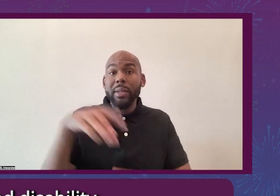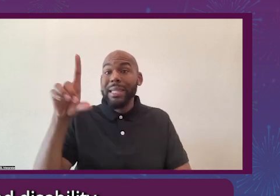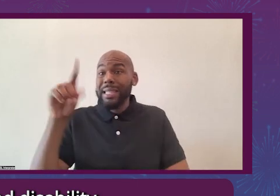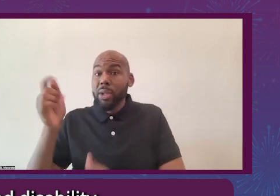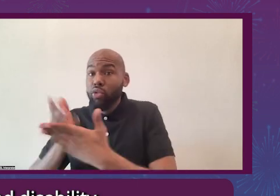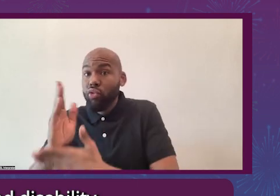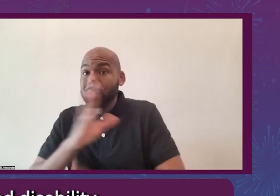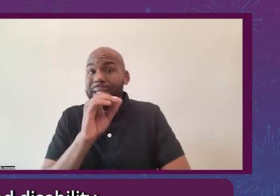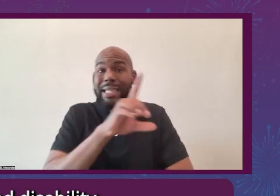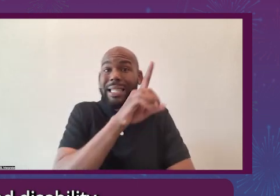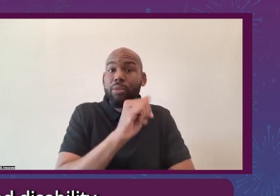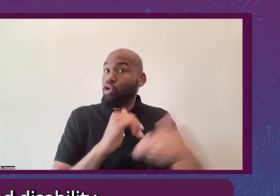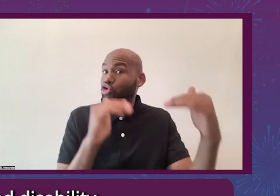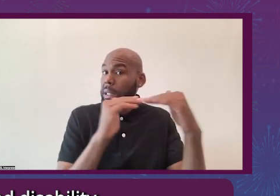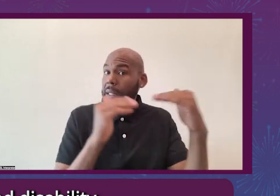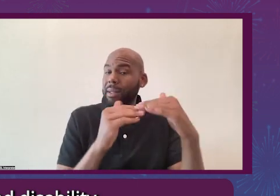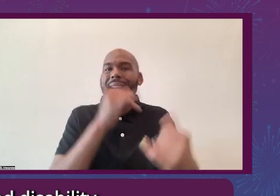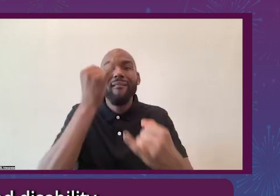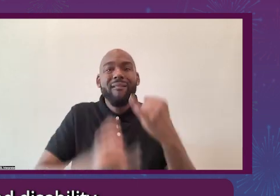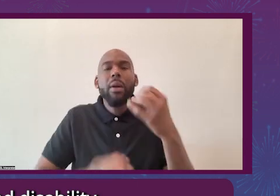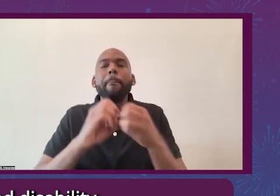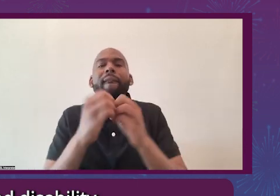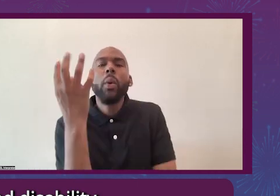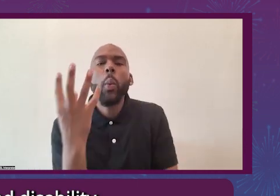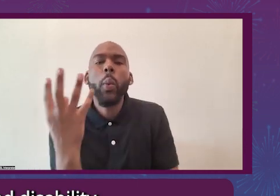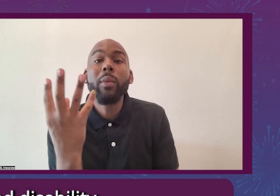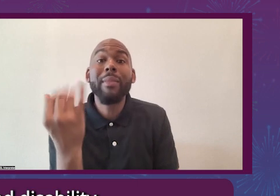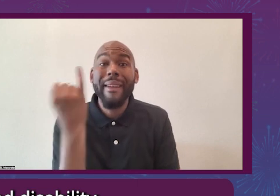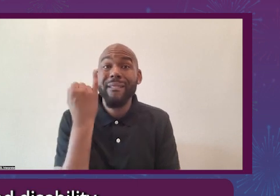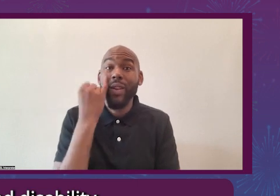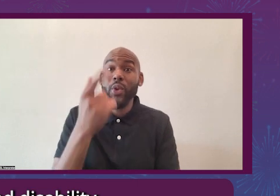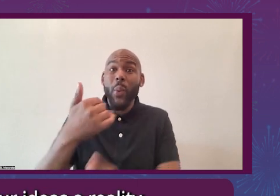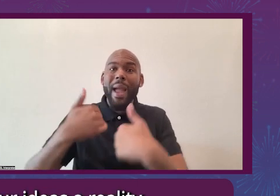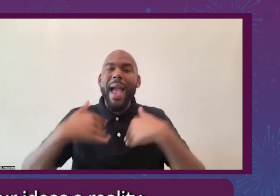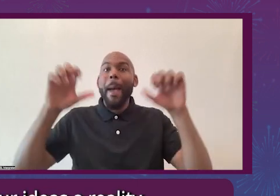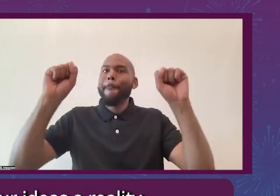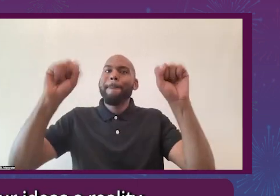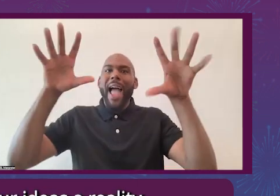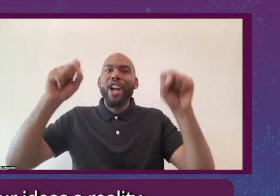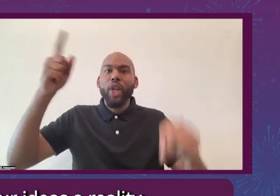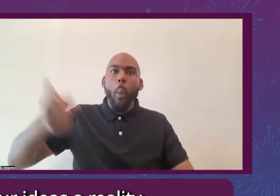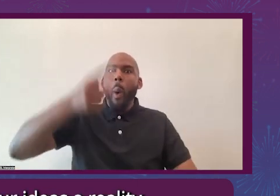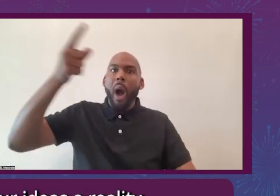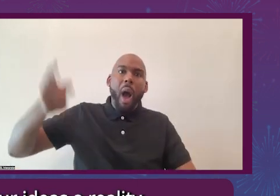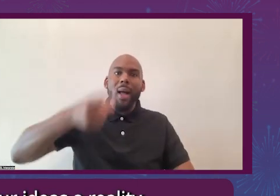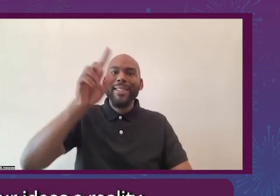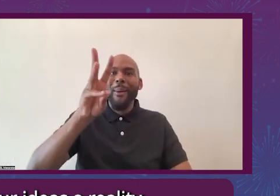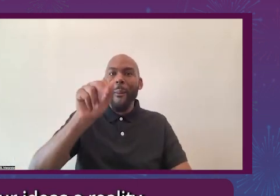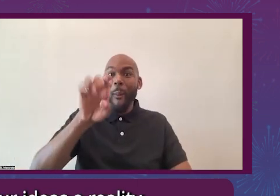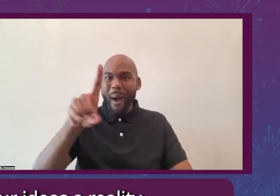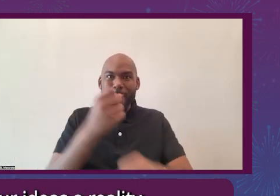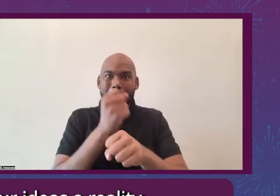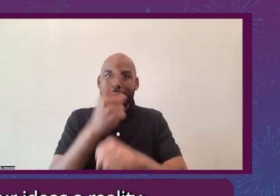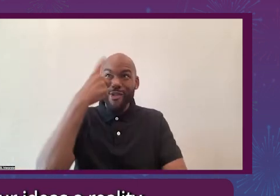inclusion, disability rights, and disability justice? And finally, number 4, if you had a magic wand that would make your ideas